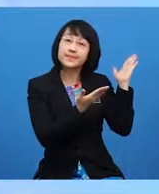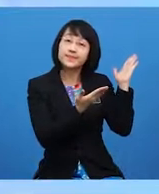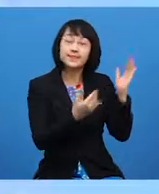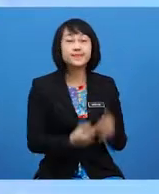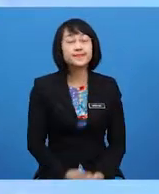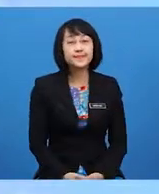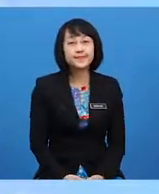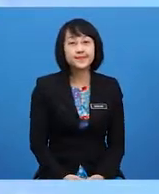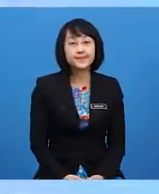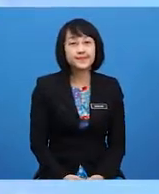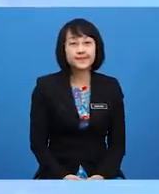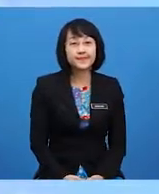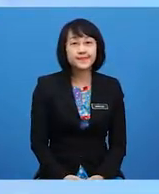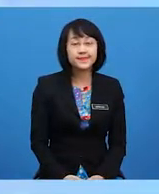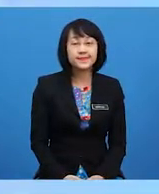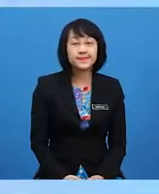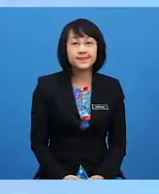answer?